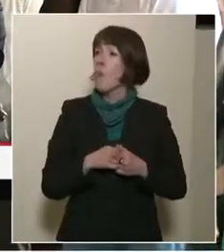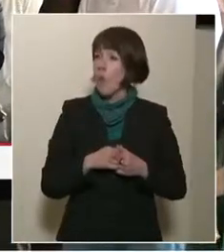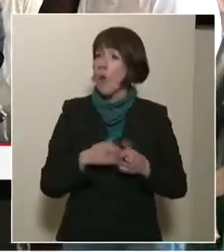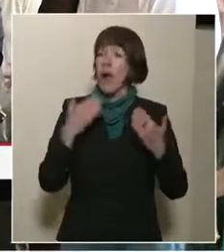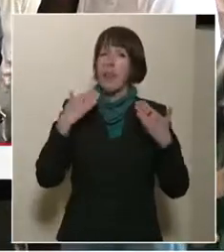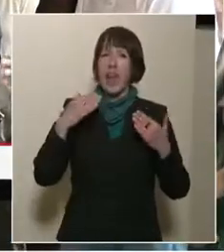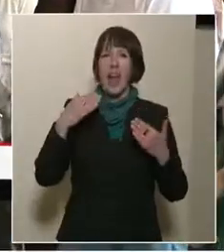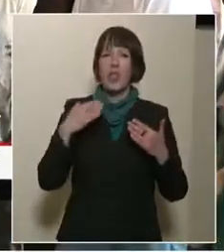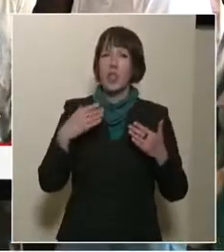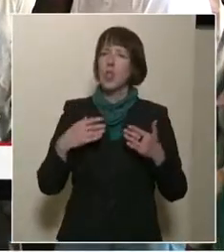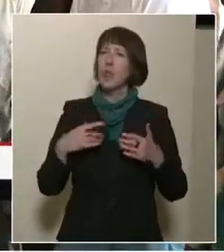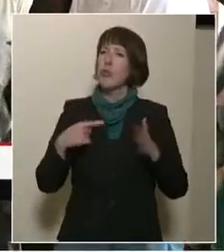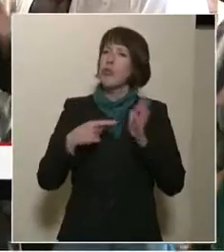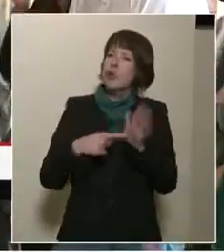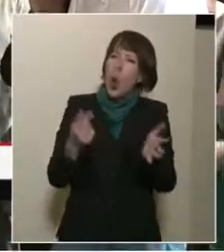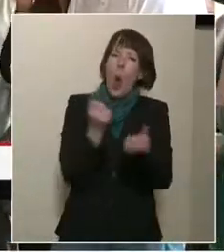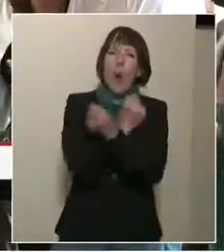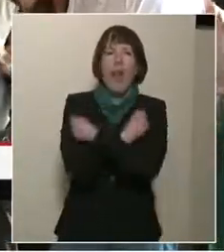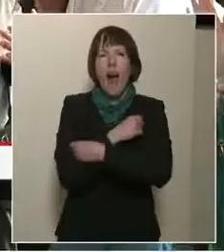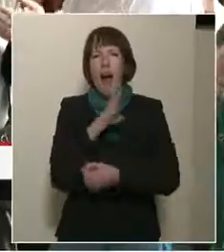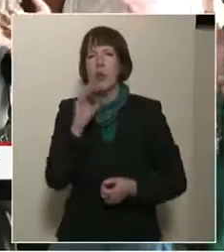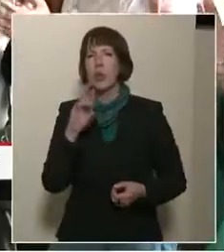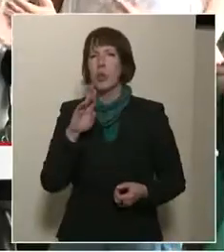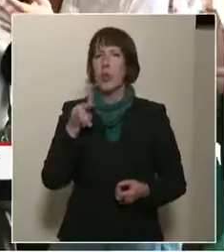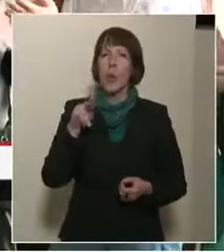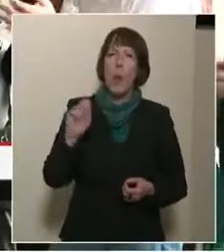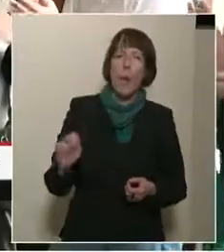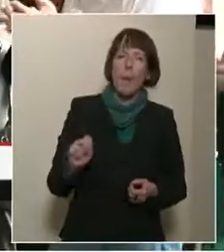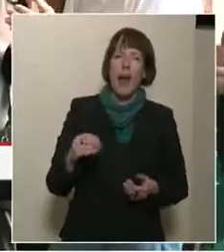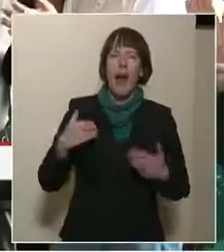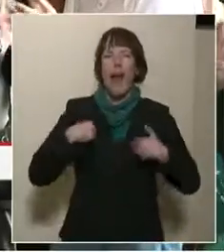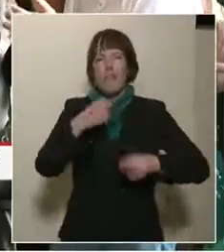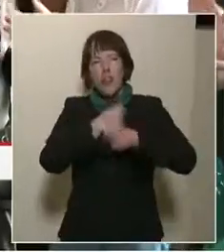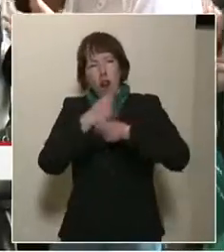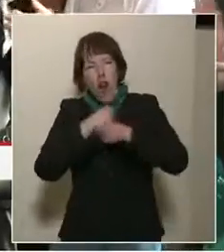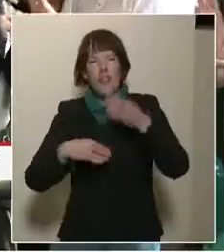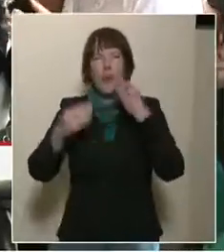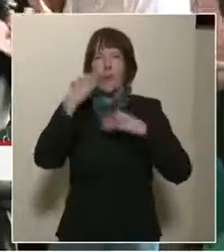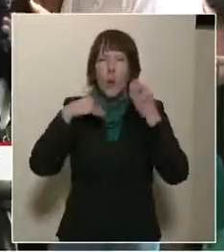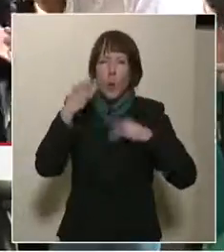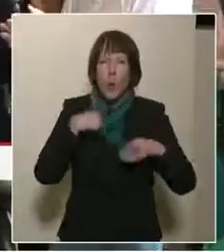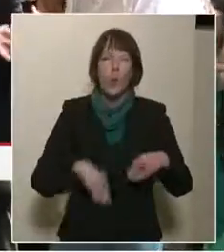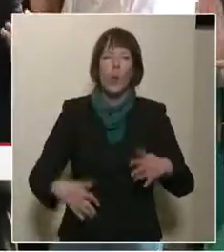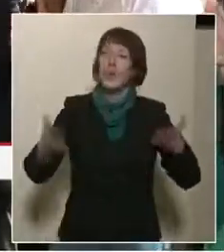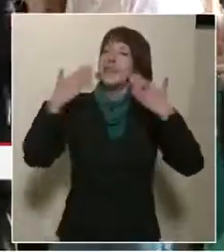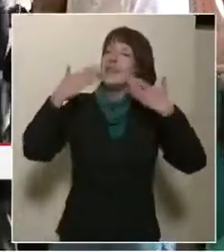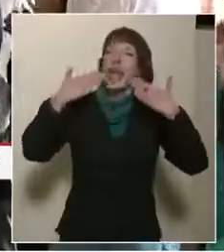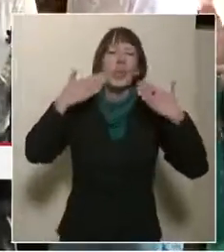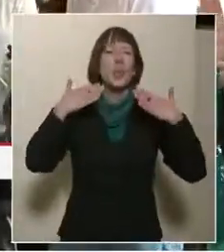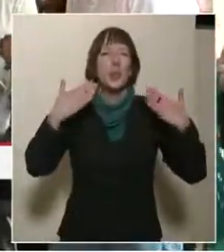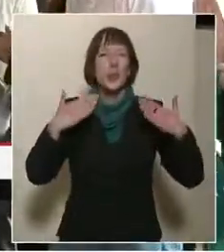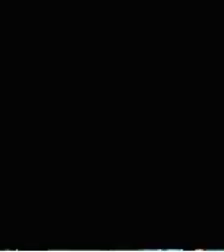show some love to the Coop. Have some coffee. Have some food. Thank you, everybody.